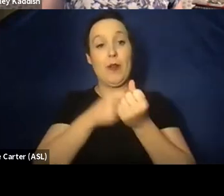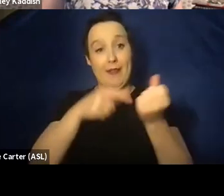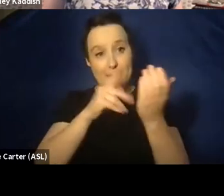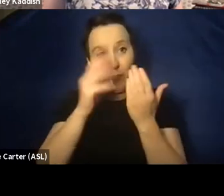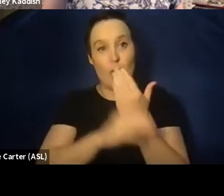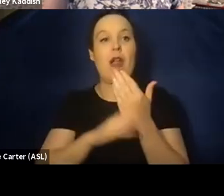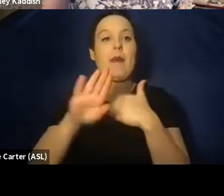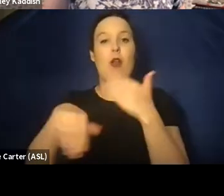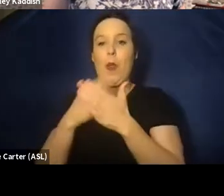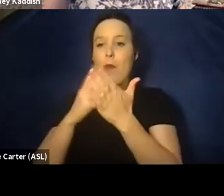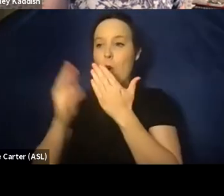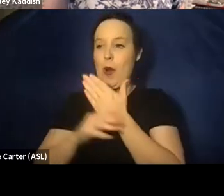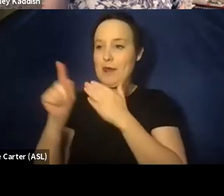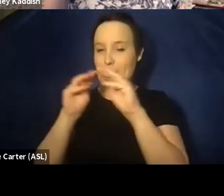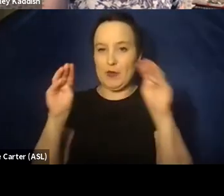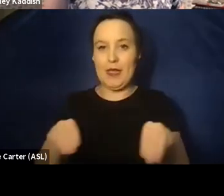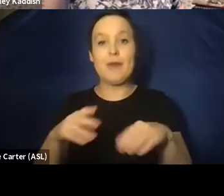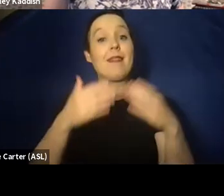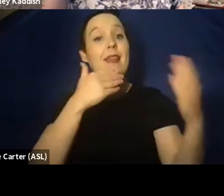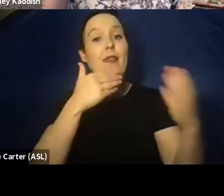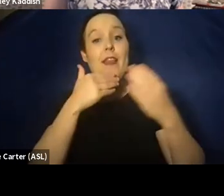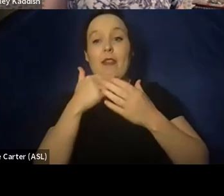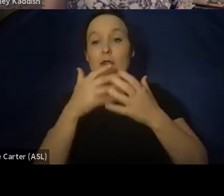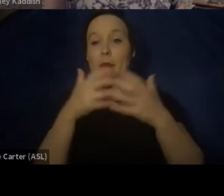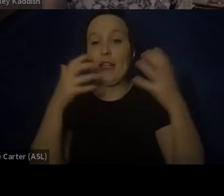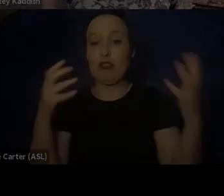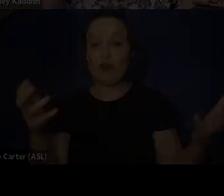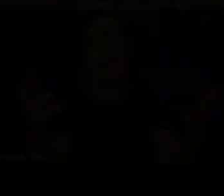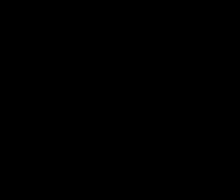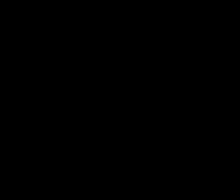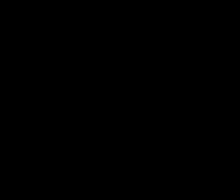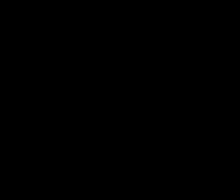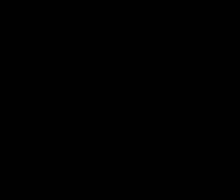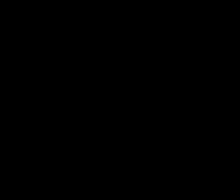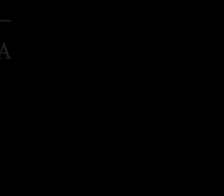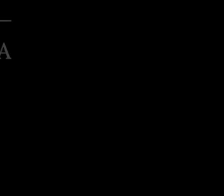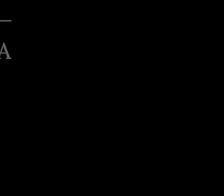that I lead. Thank you everyone so much, and good night.